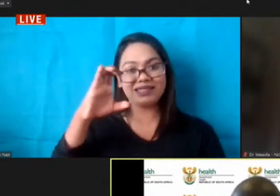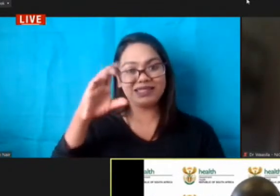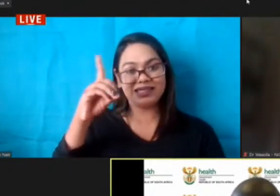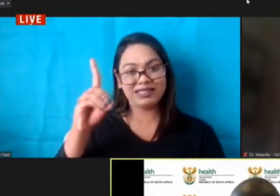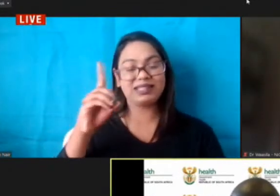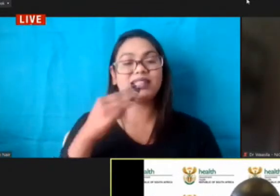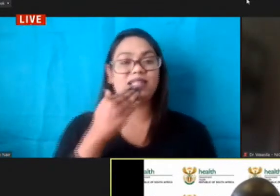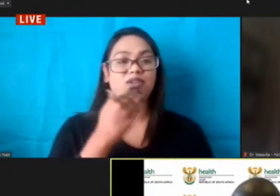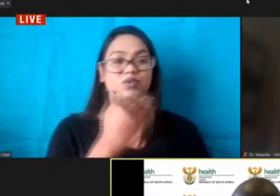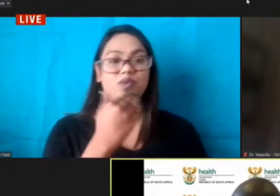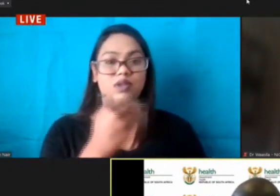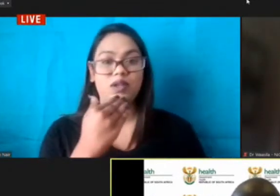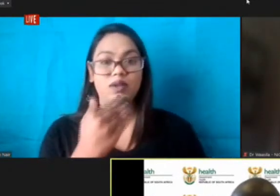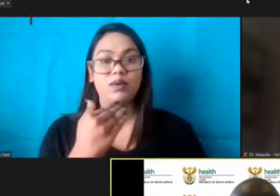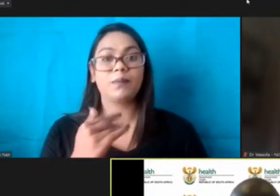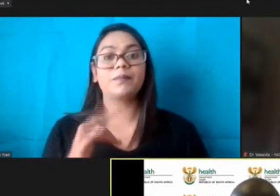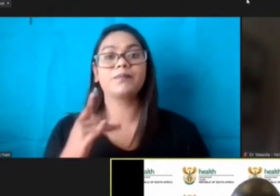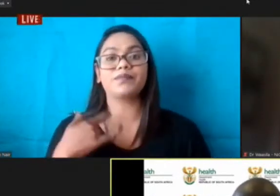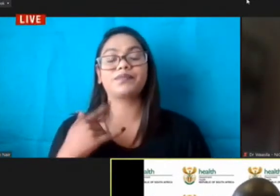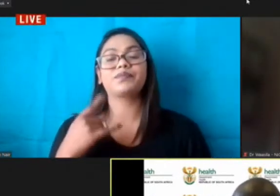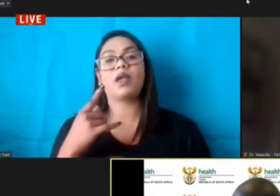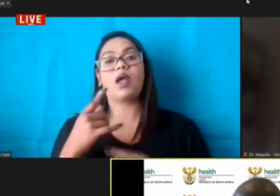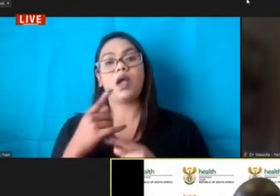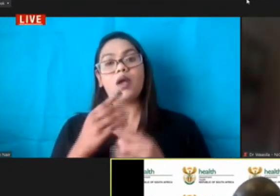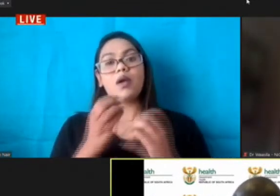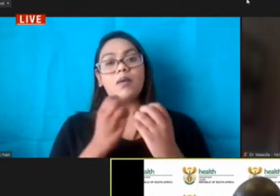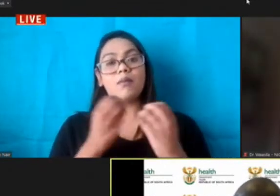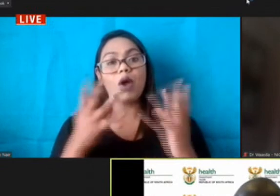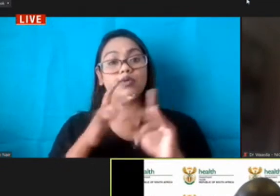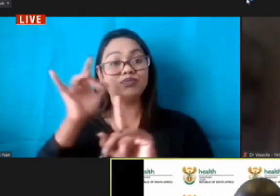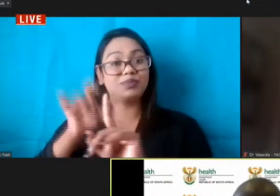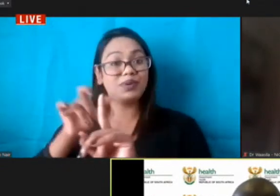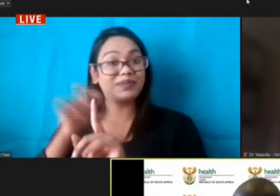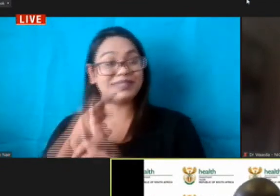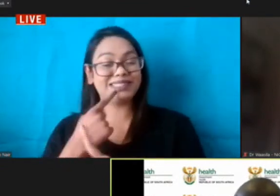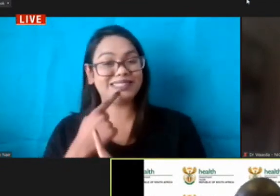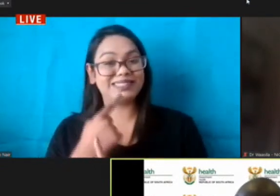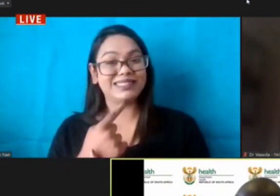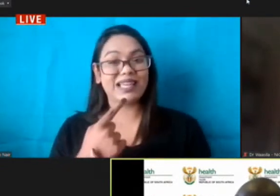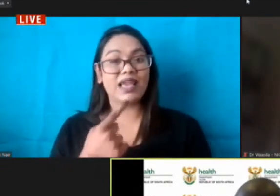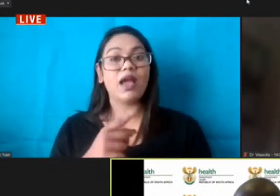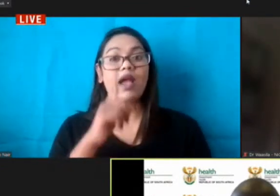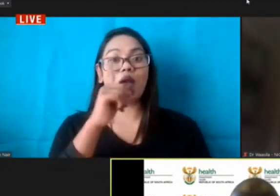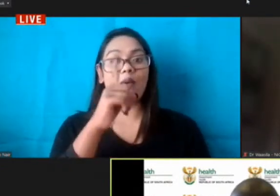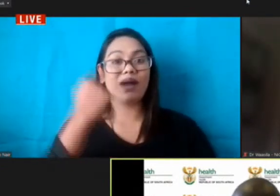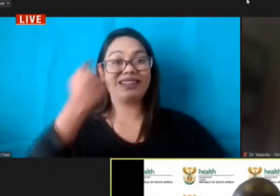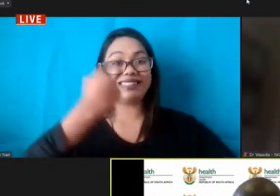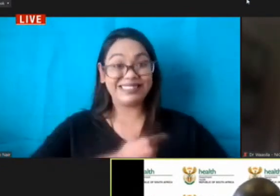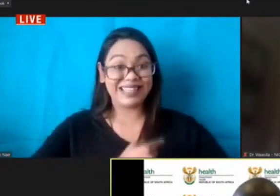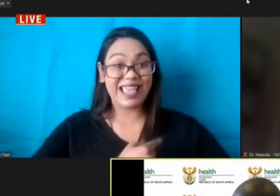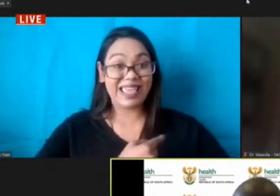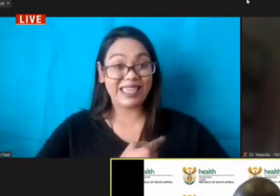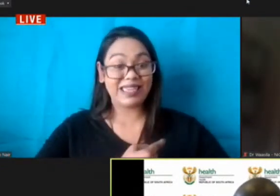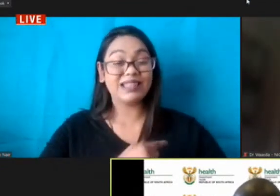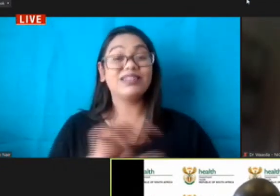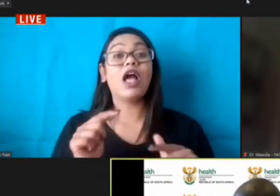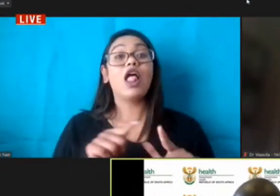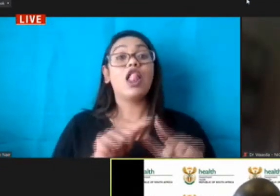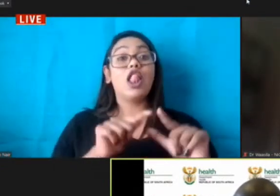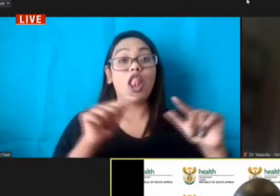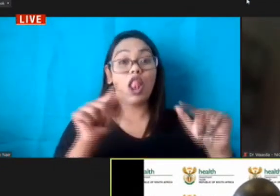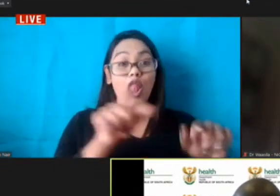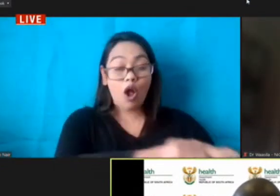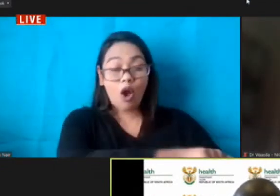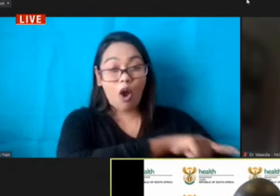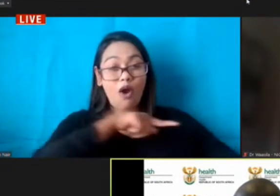concerned. In political circles, they normally say a day, not a week. It's a long time in politics. So we